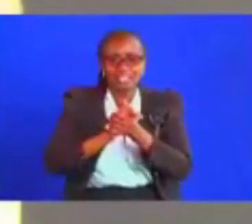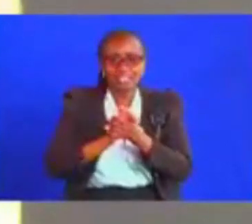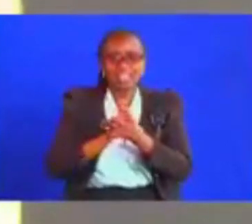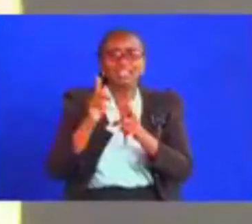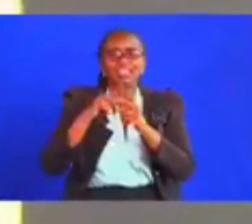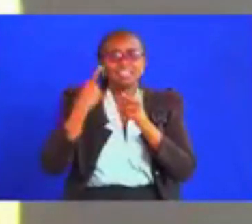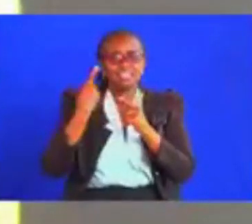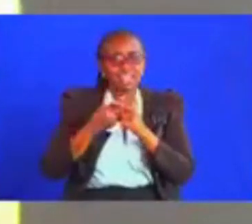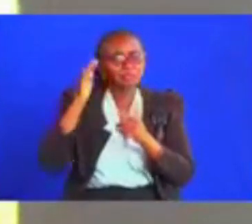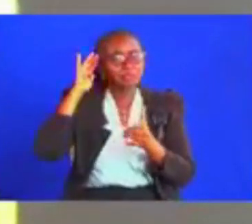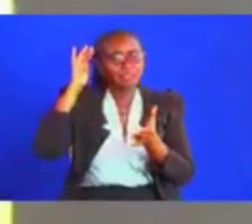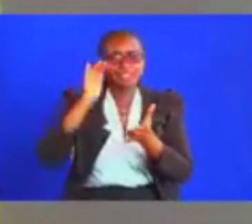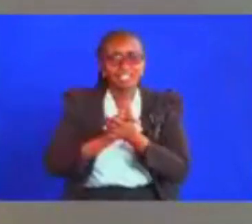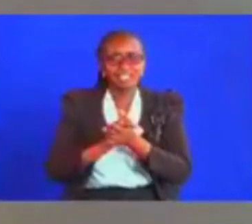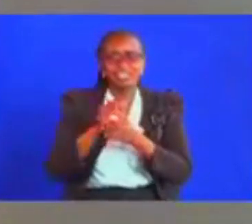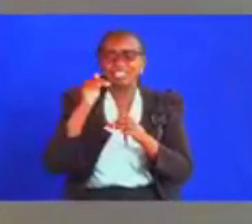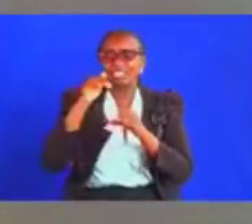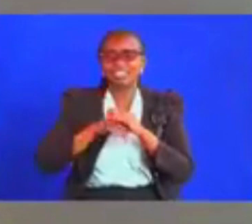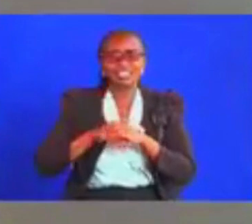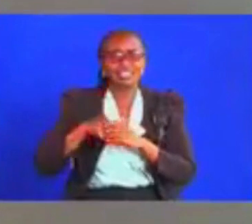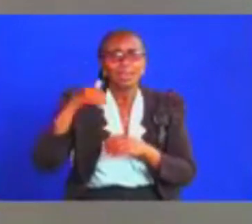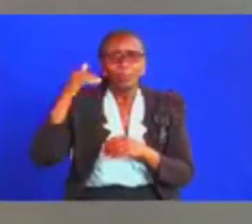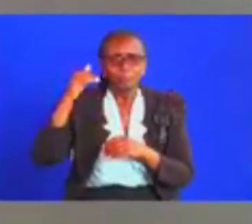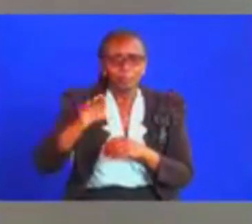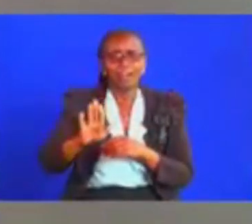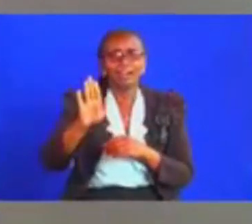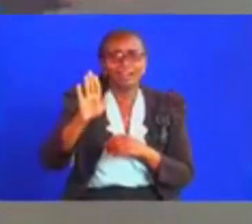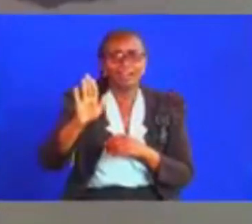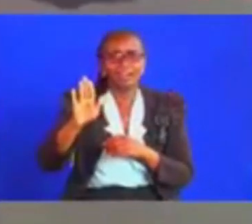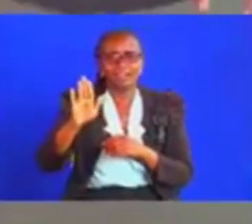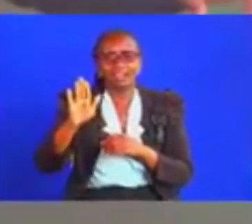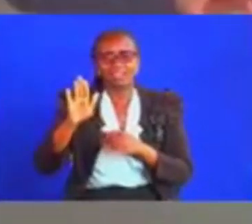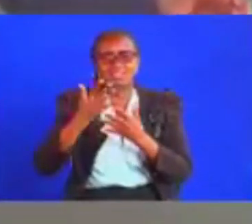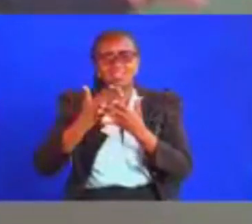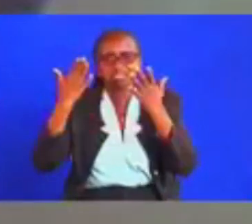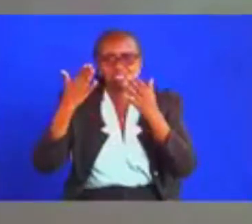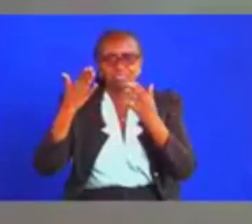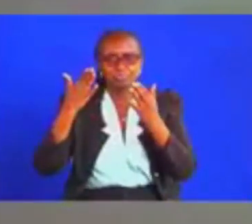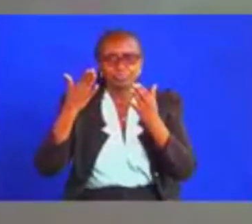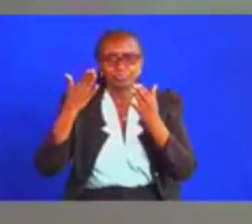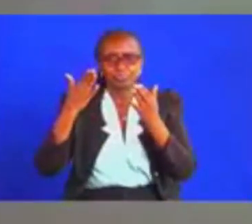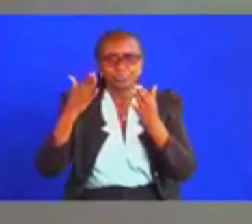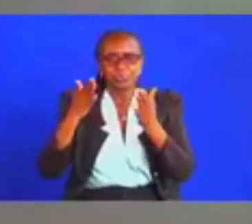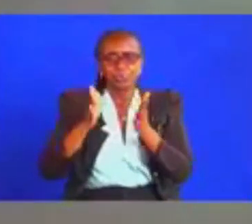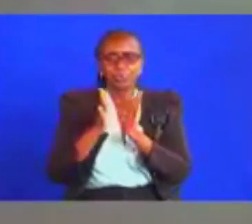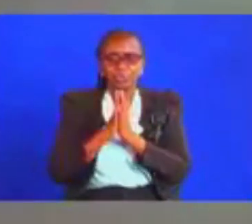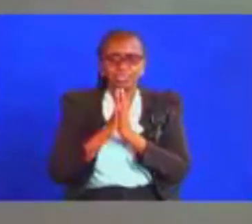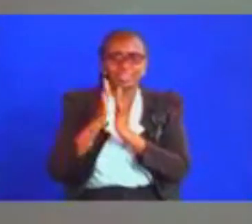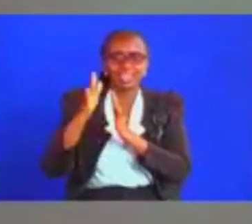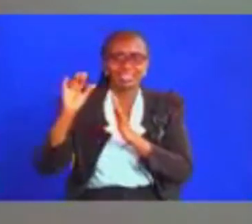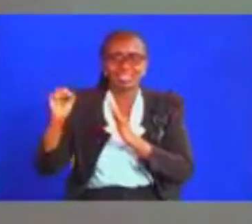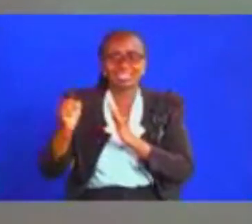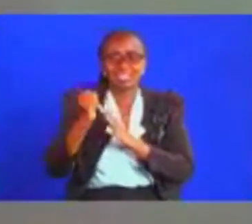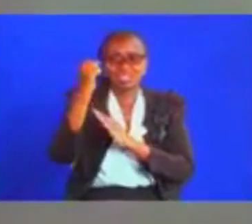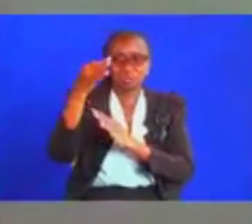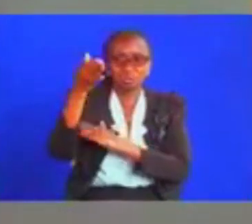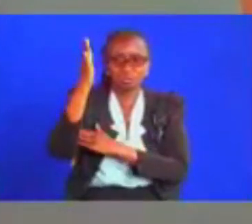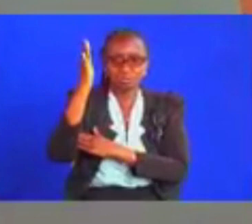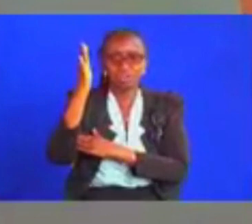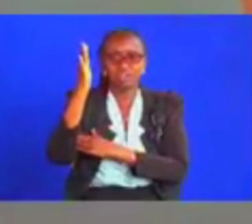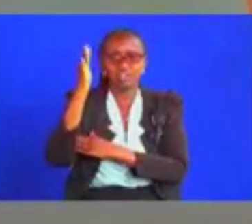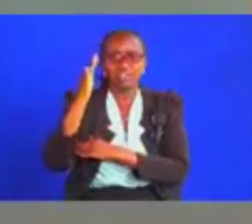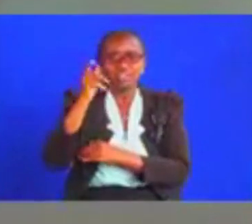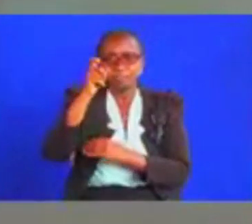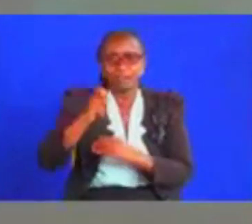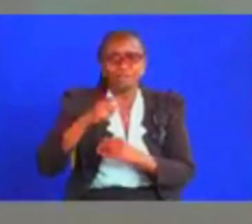believes in his incarnation, his earth work, his death, burial, and resurrection, the Bible declares that